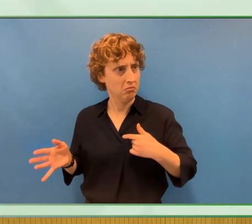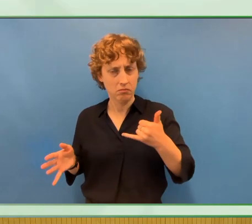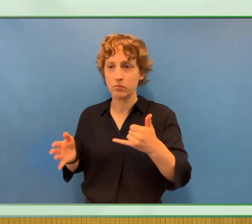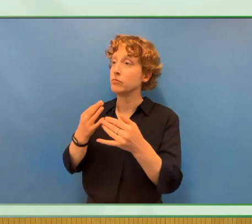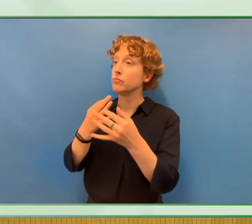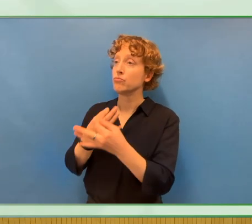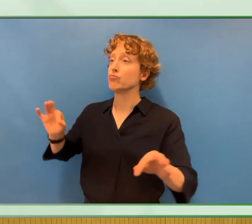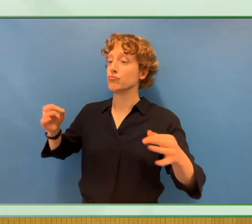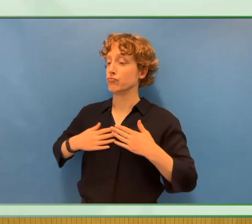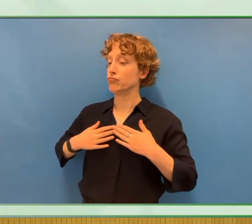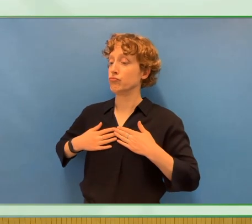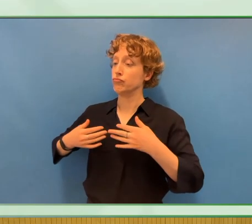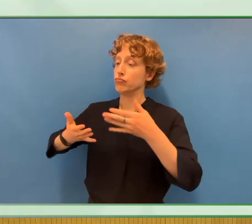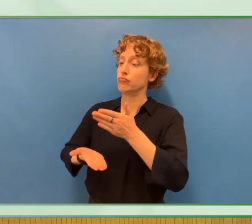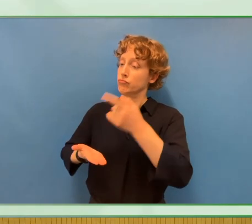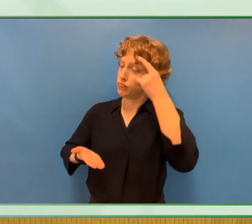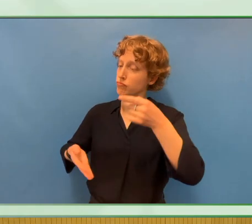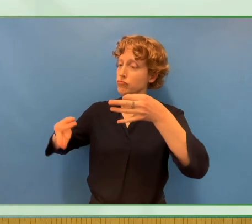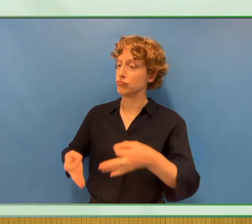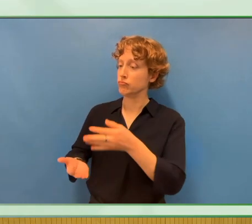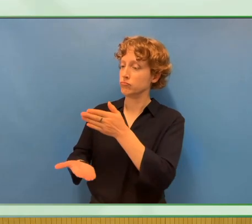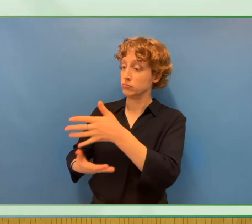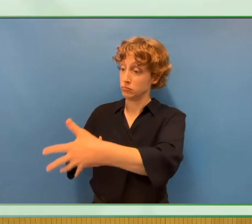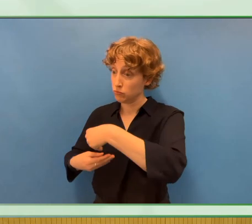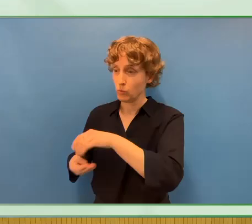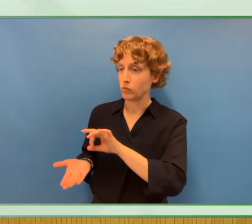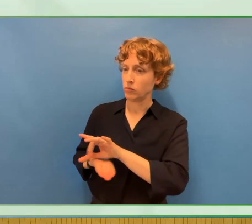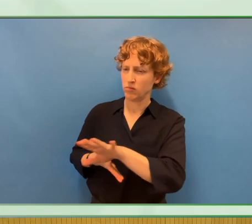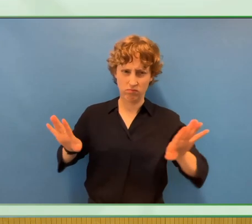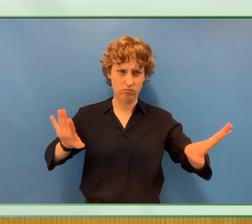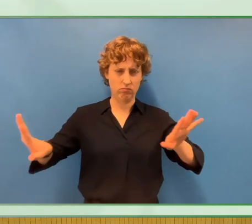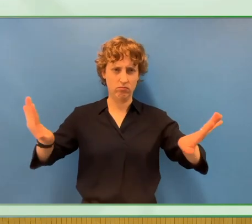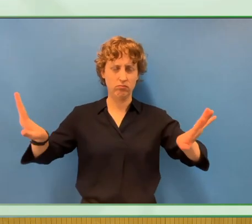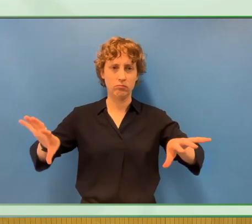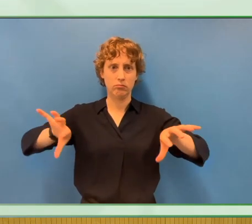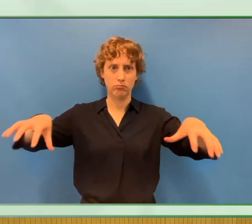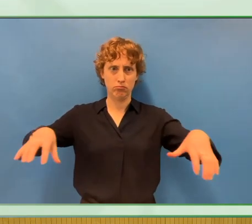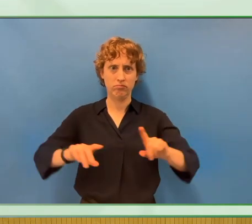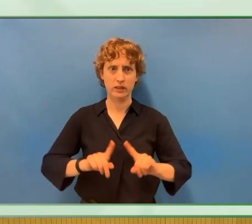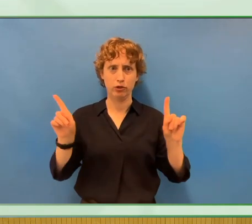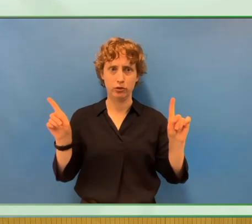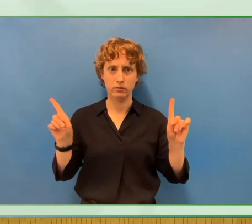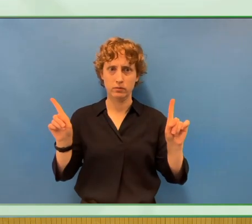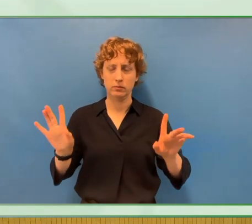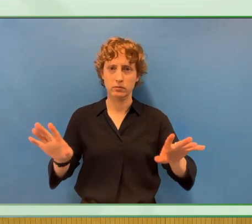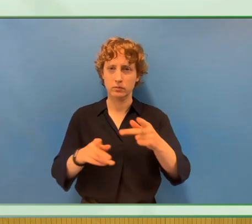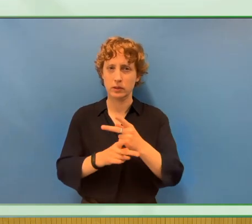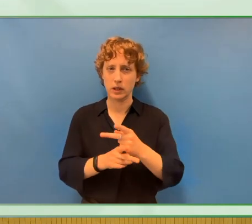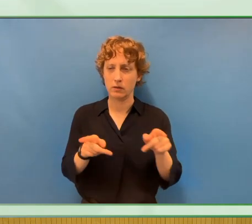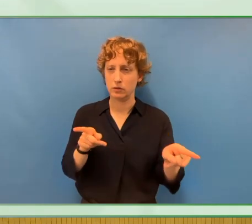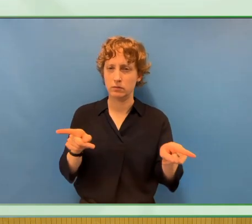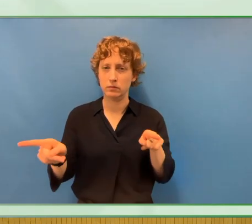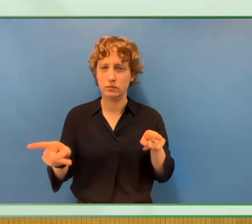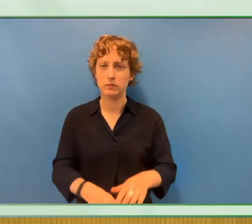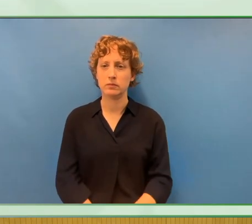it comes to inclusion. So I think there is a difference in there that we have to be mindful of. Yeah, I